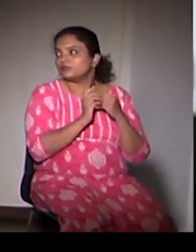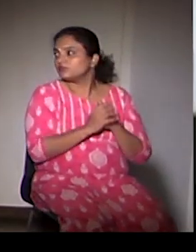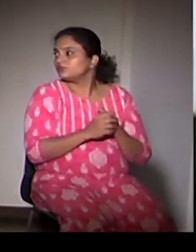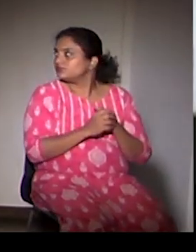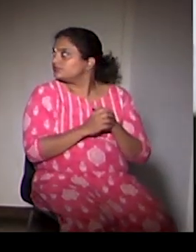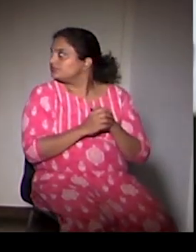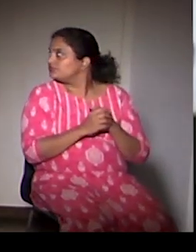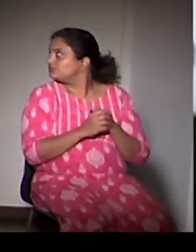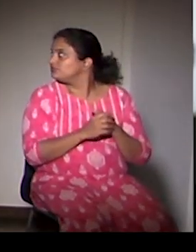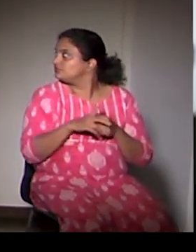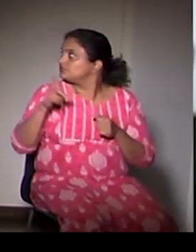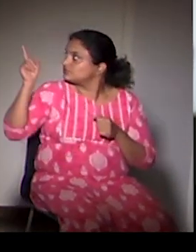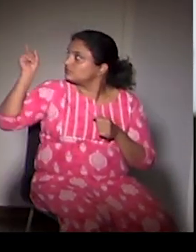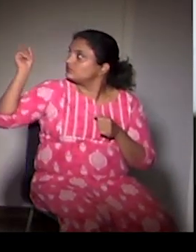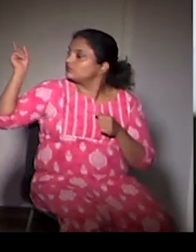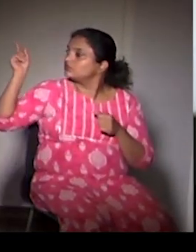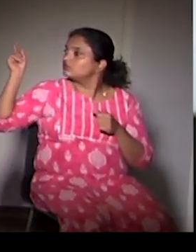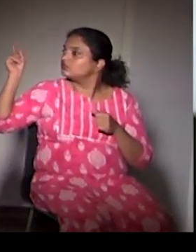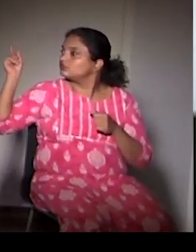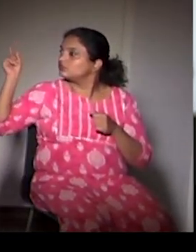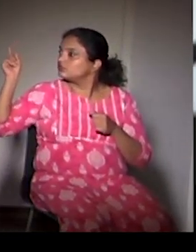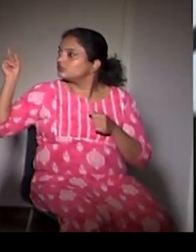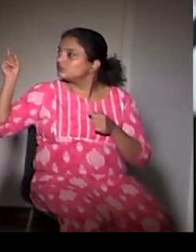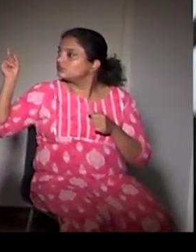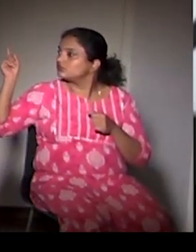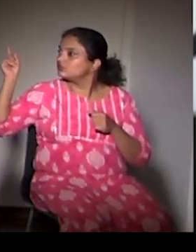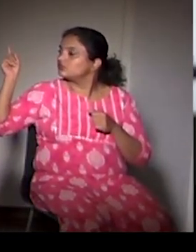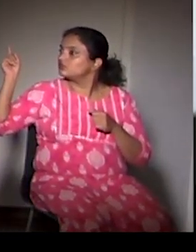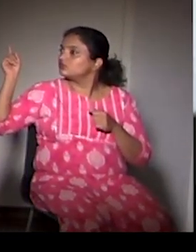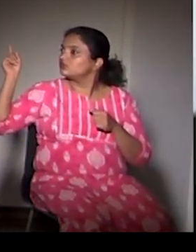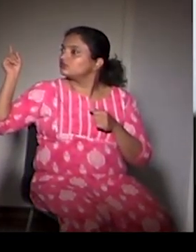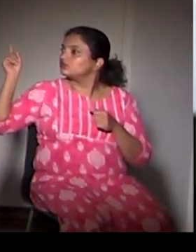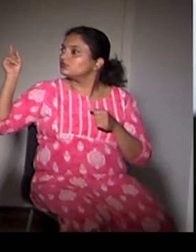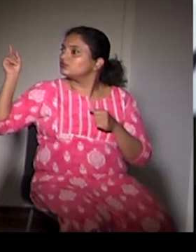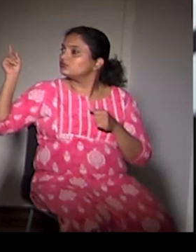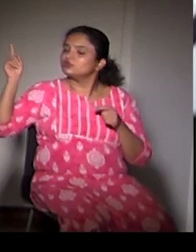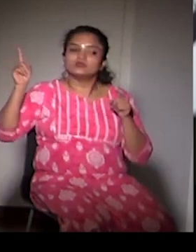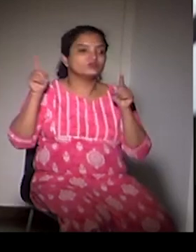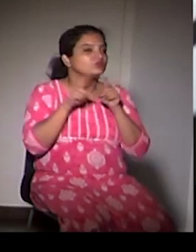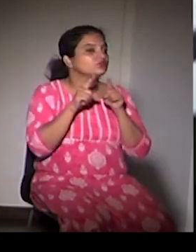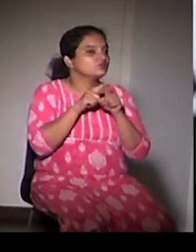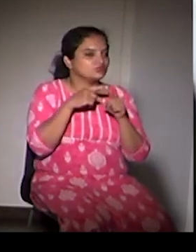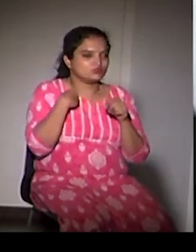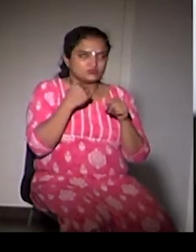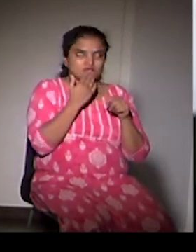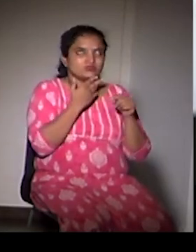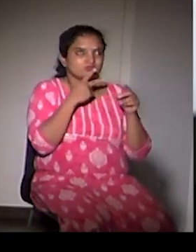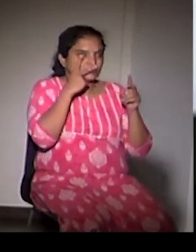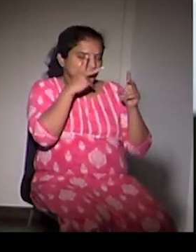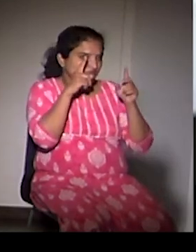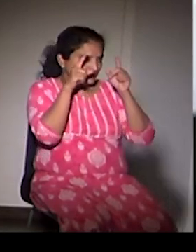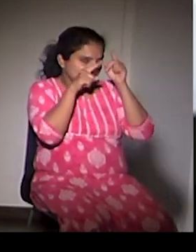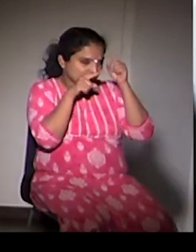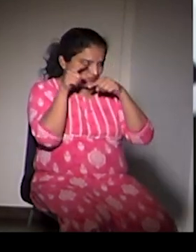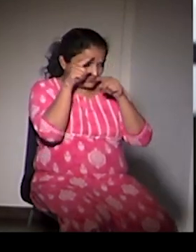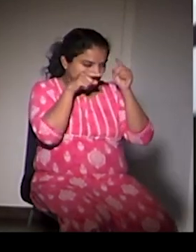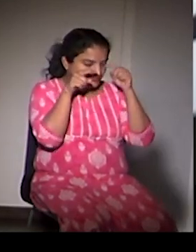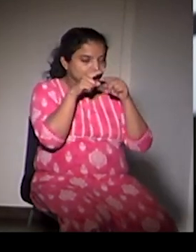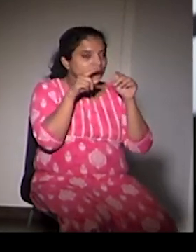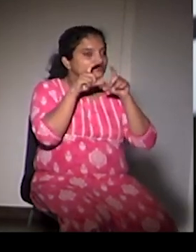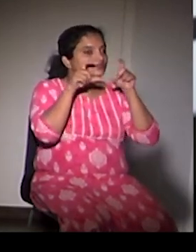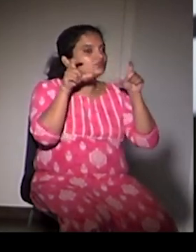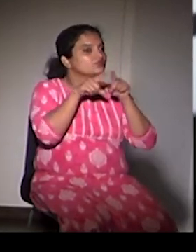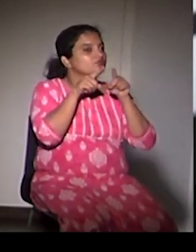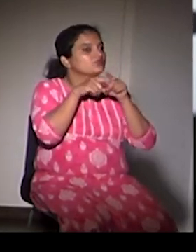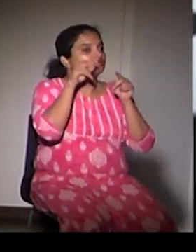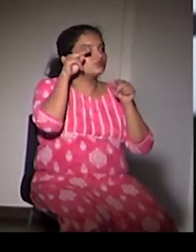This is also cuir de seca, and this is actually much closer in colours and the way it's